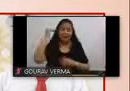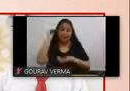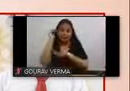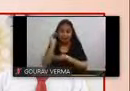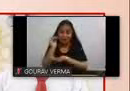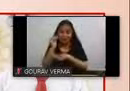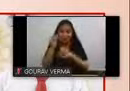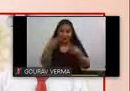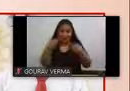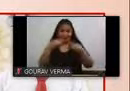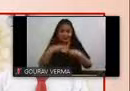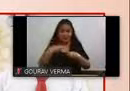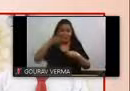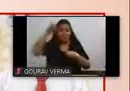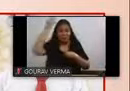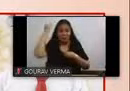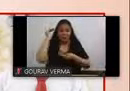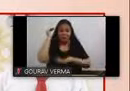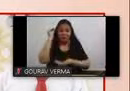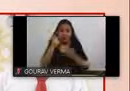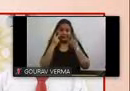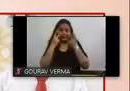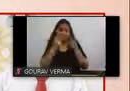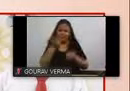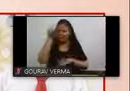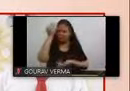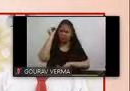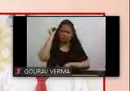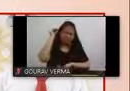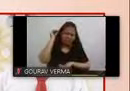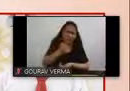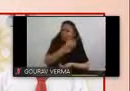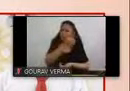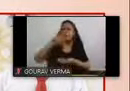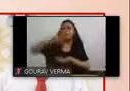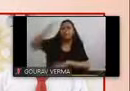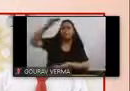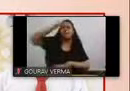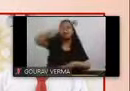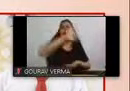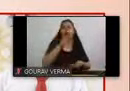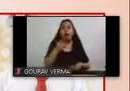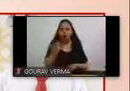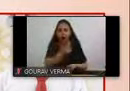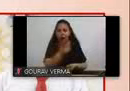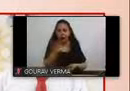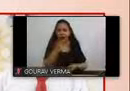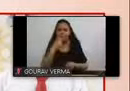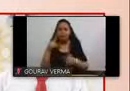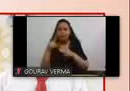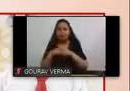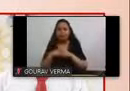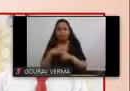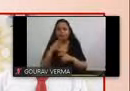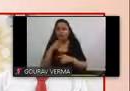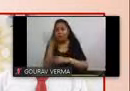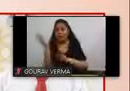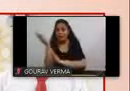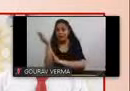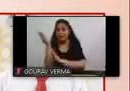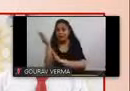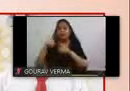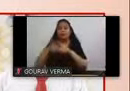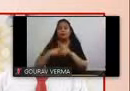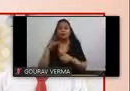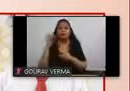one of the tiniest creatures I have seen. This Jonathan, who is on the right side, was